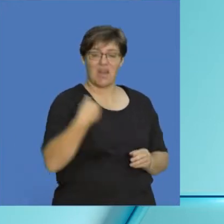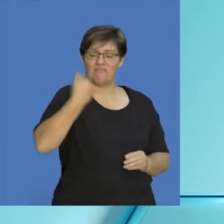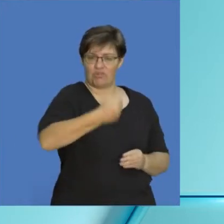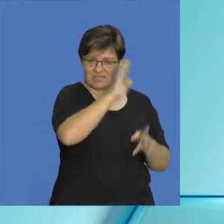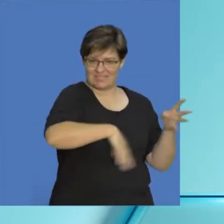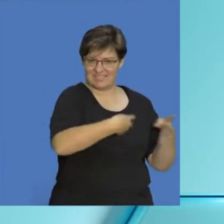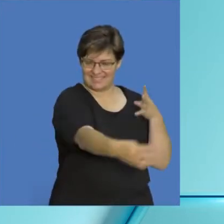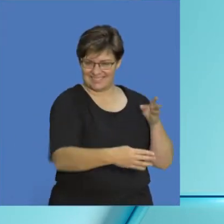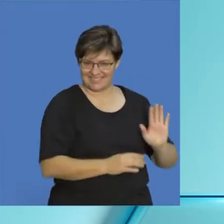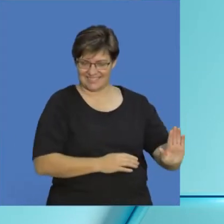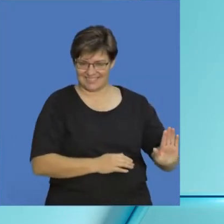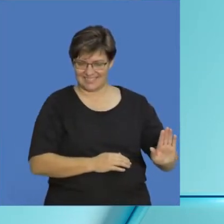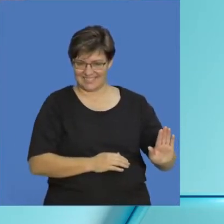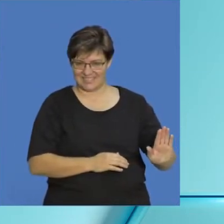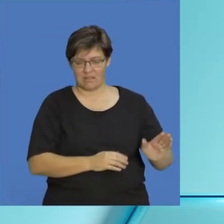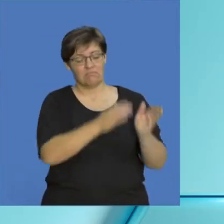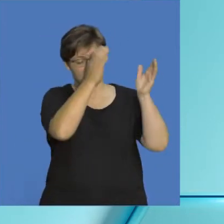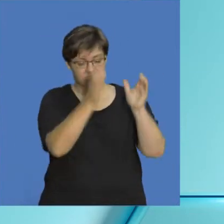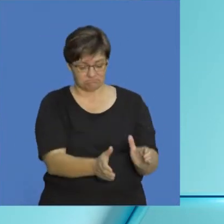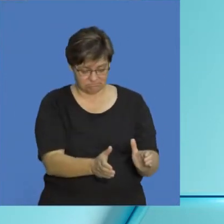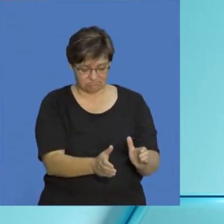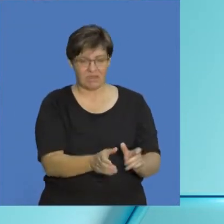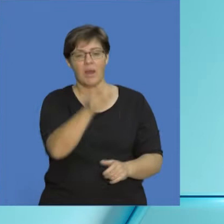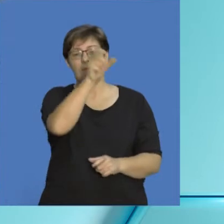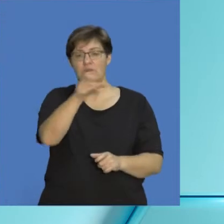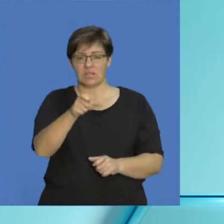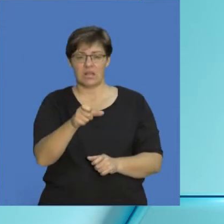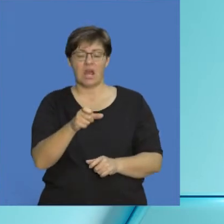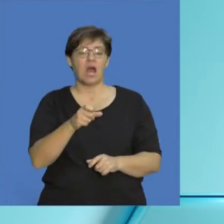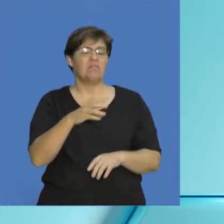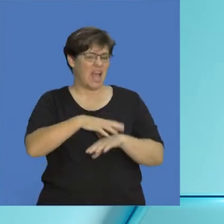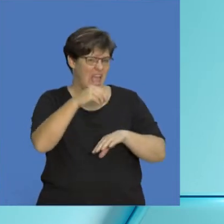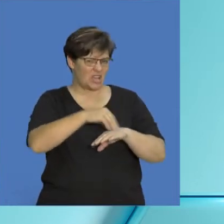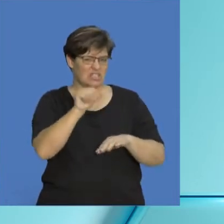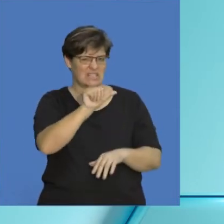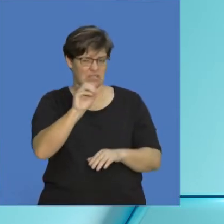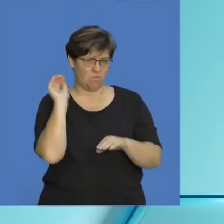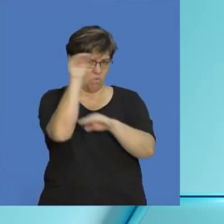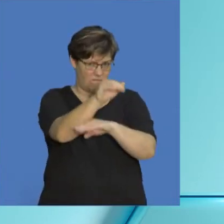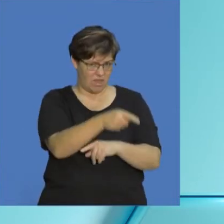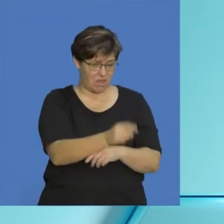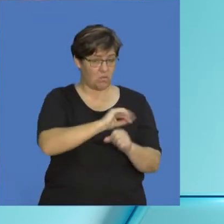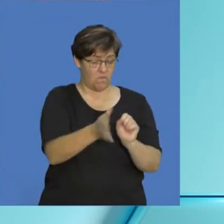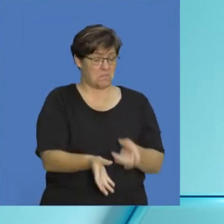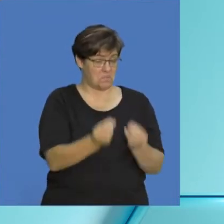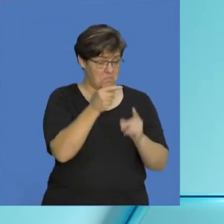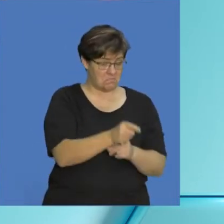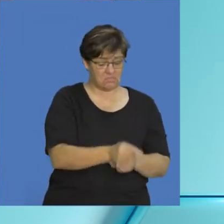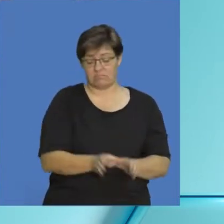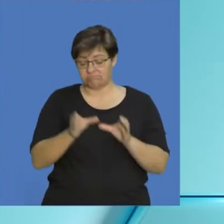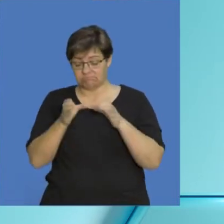frequency table. So, and we can have another group of people older than 60 with COVID. And we can